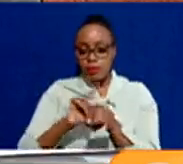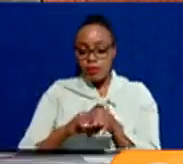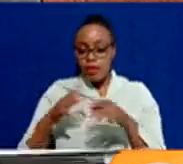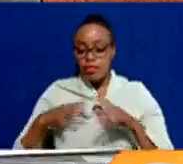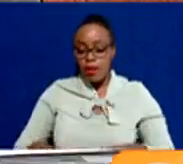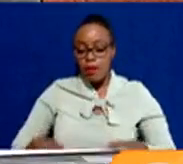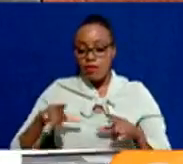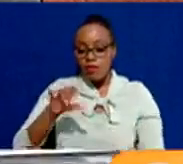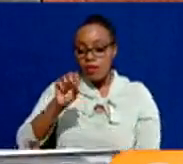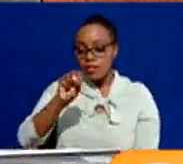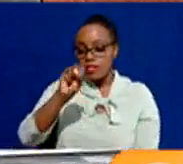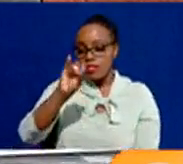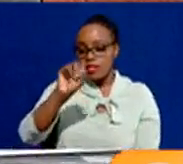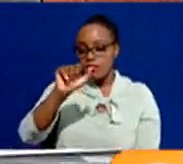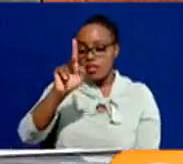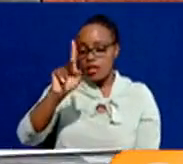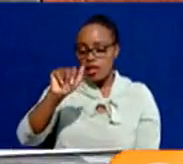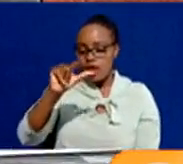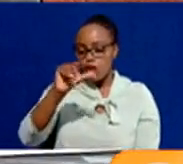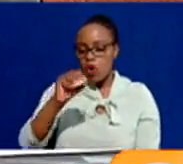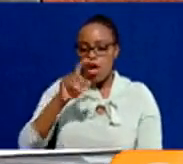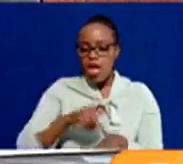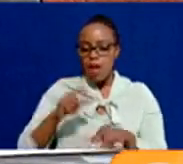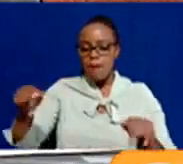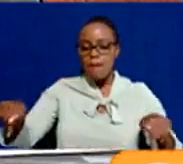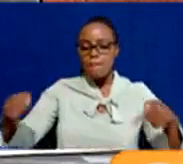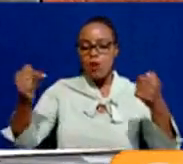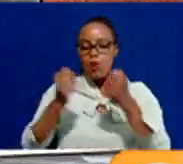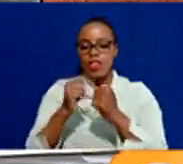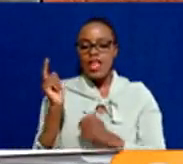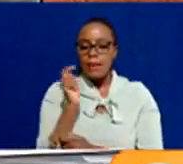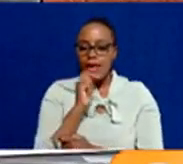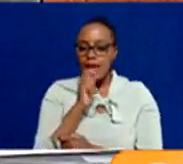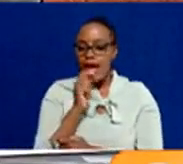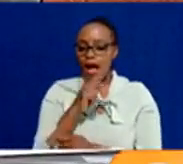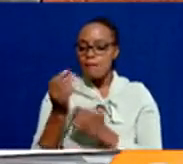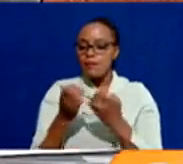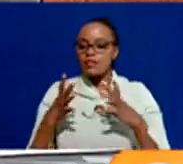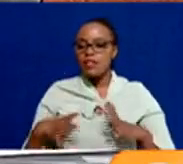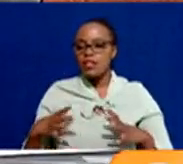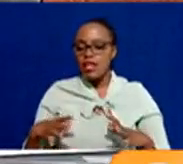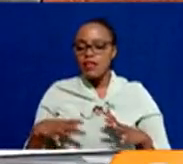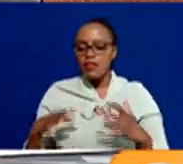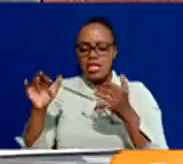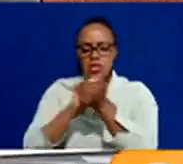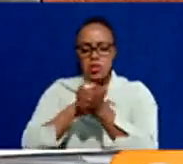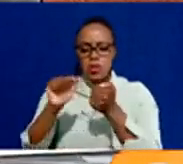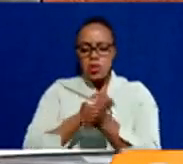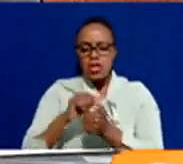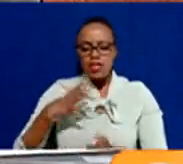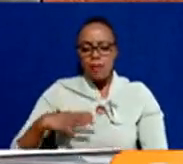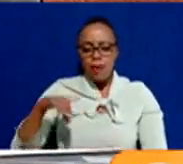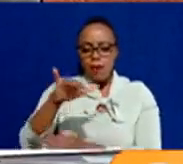Residents of Siakago town in Embu County clashed with Miraa traders, leaving a trail of destruction. The locals